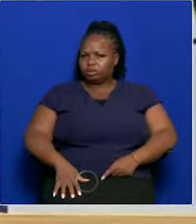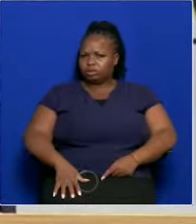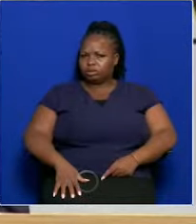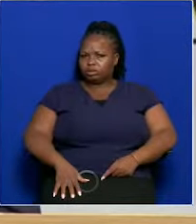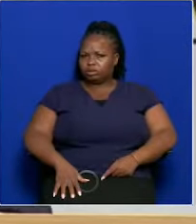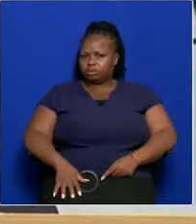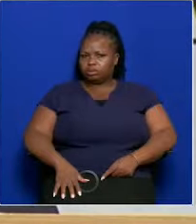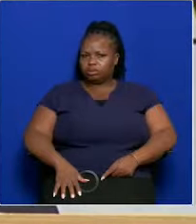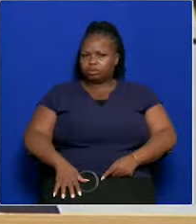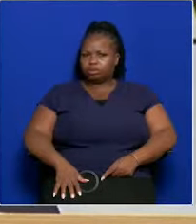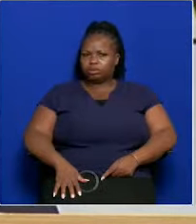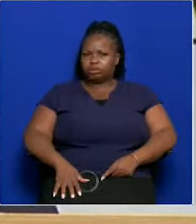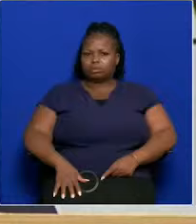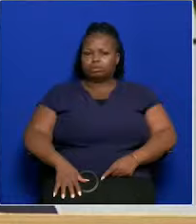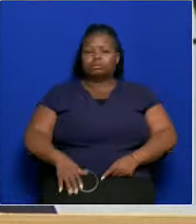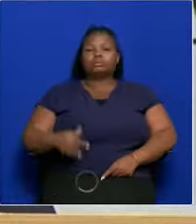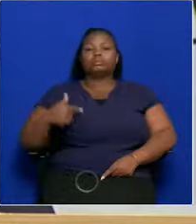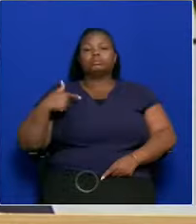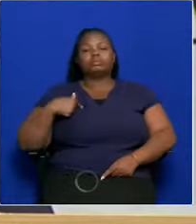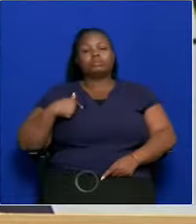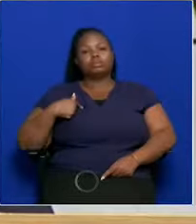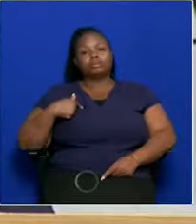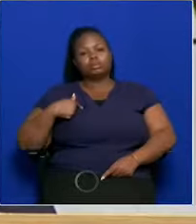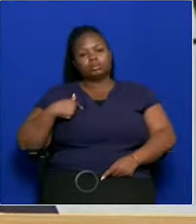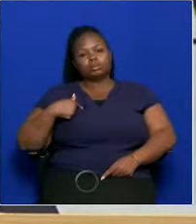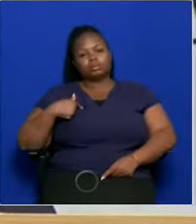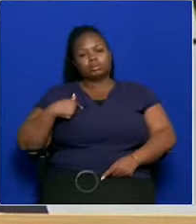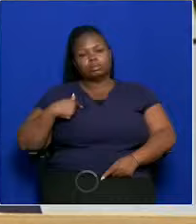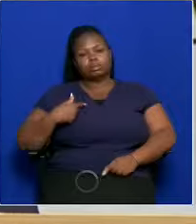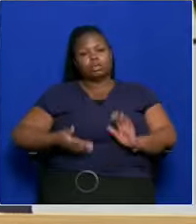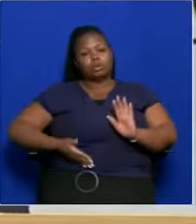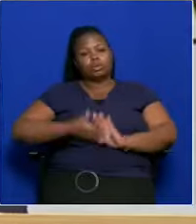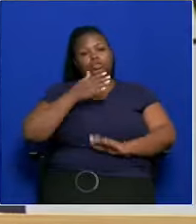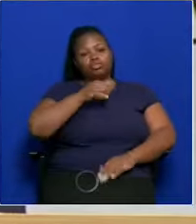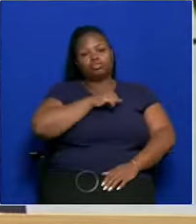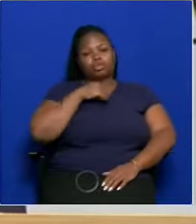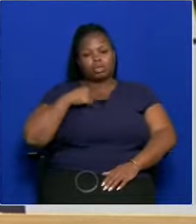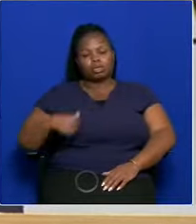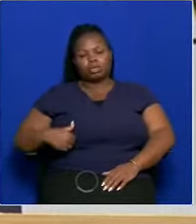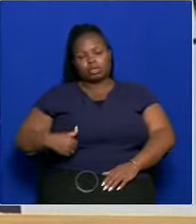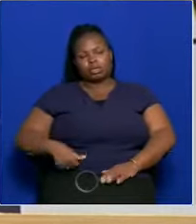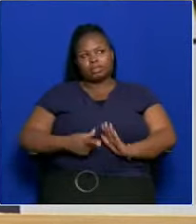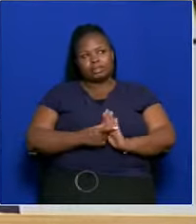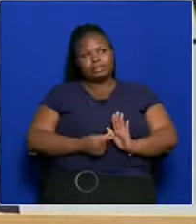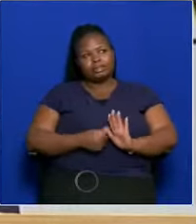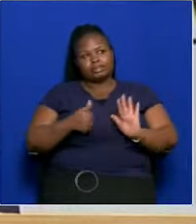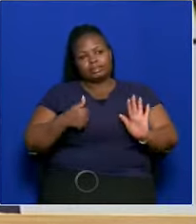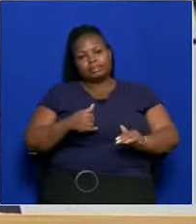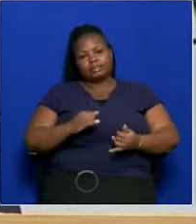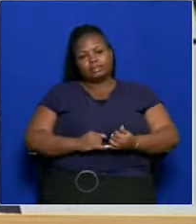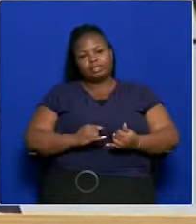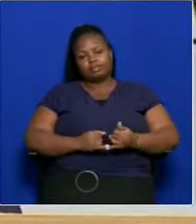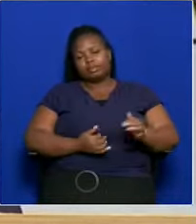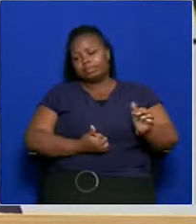I went to China on the 6th of September and came back on the 12th.